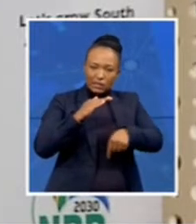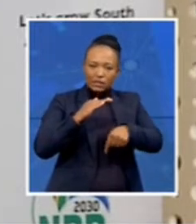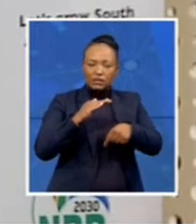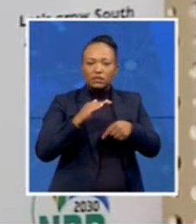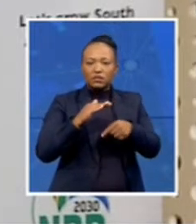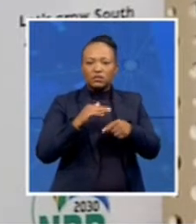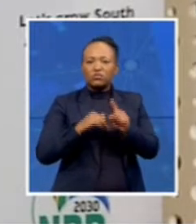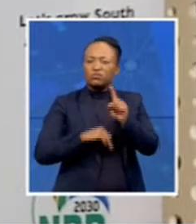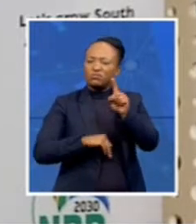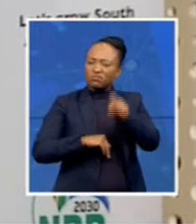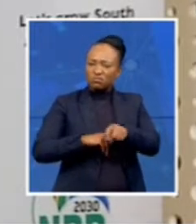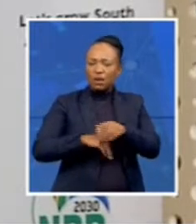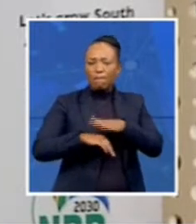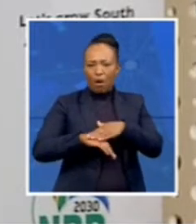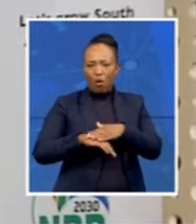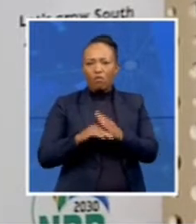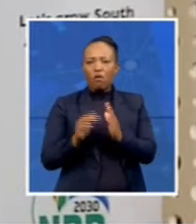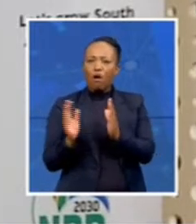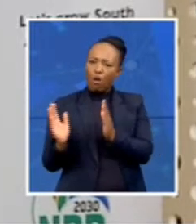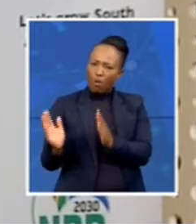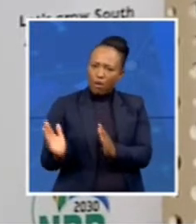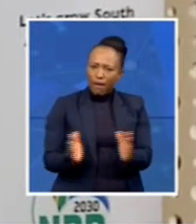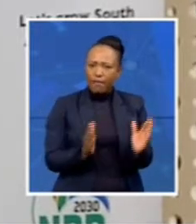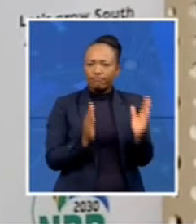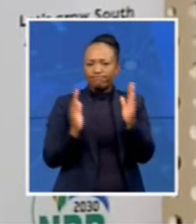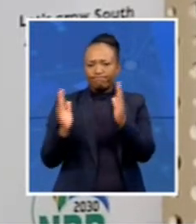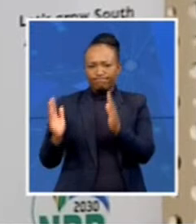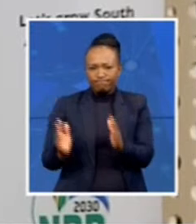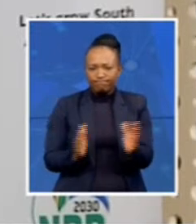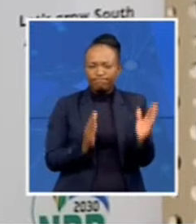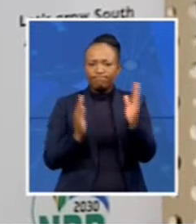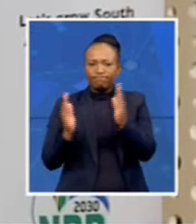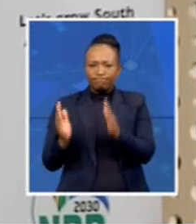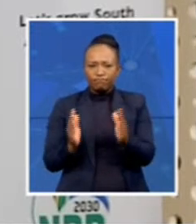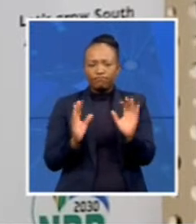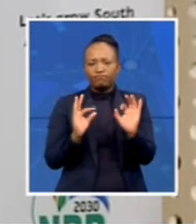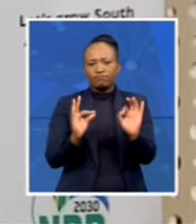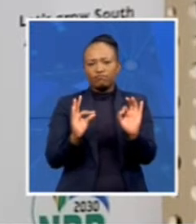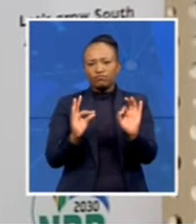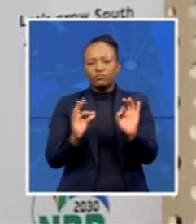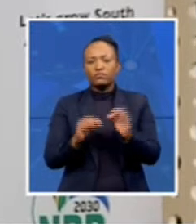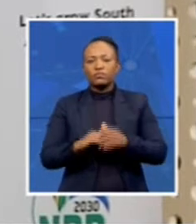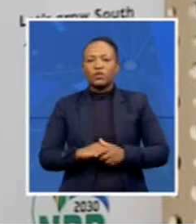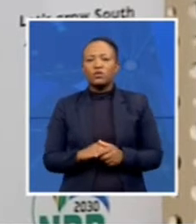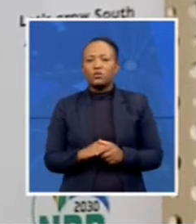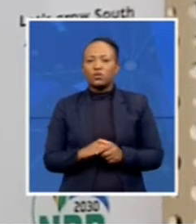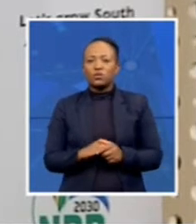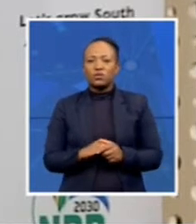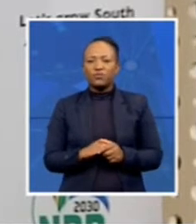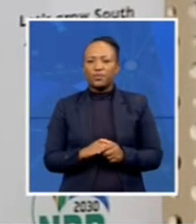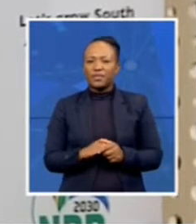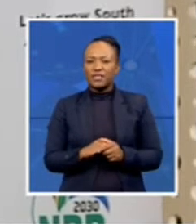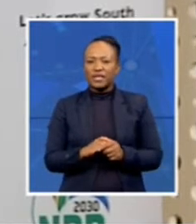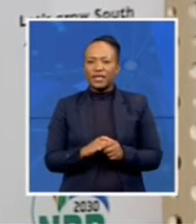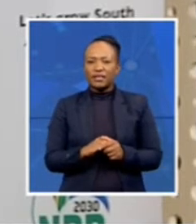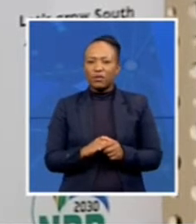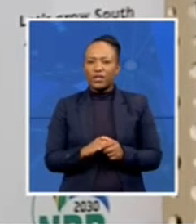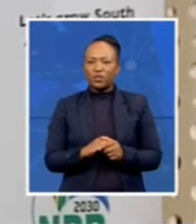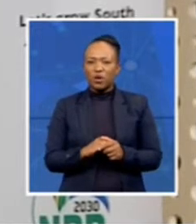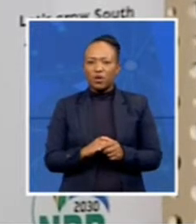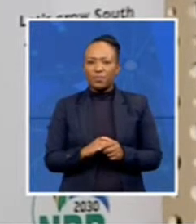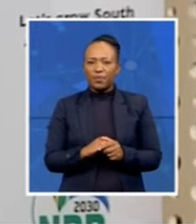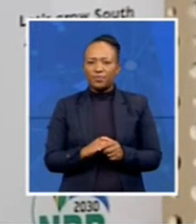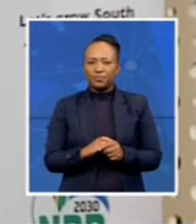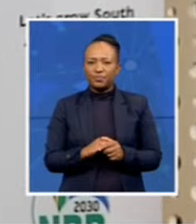this particular aspect of our water resource. It is thus a resource of strategic